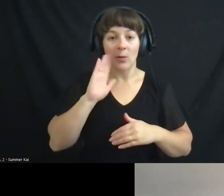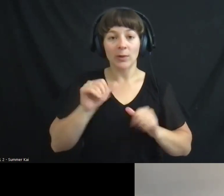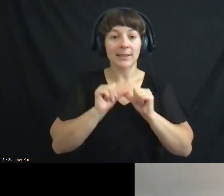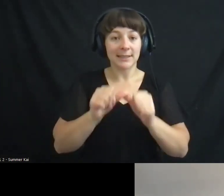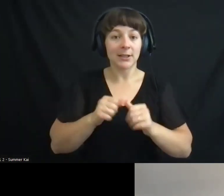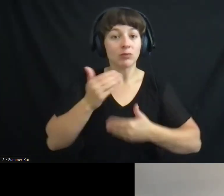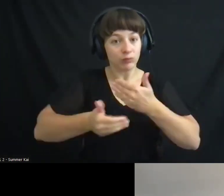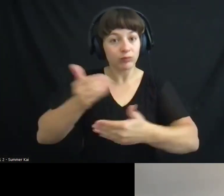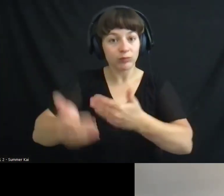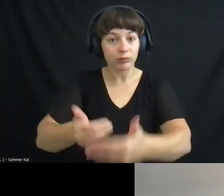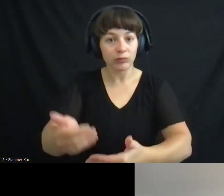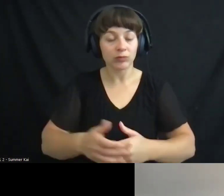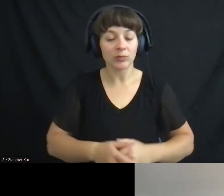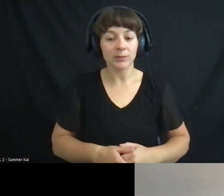forward.